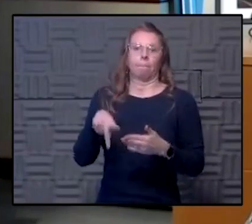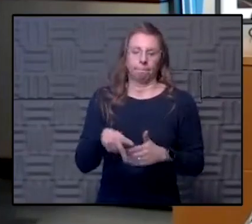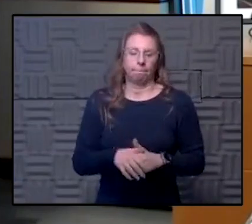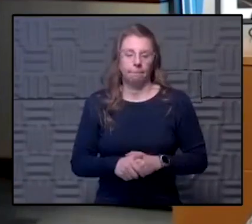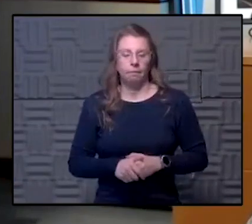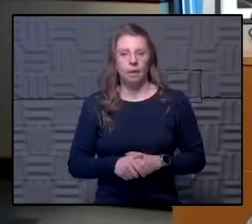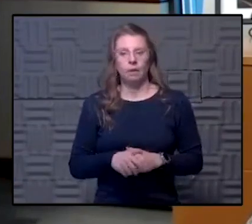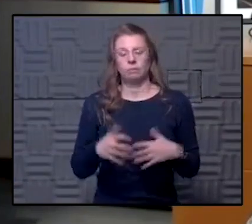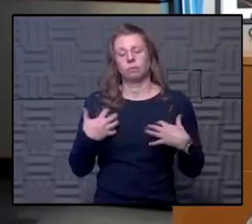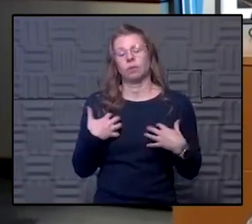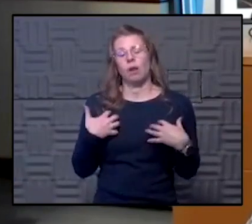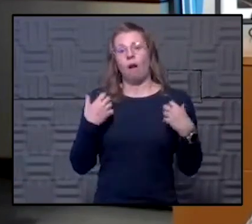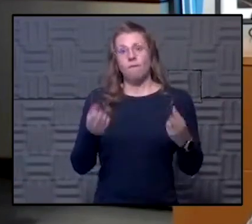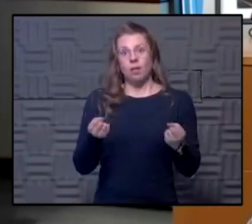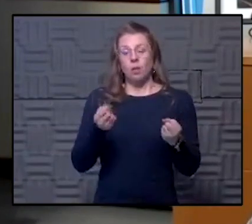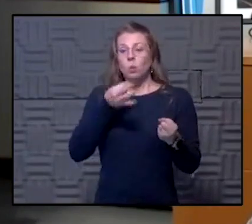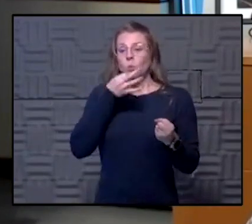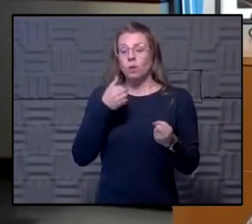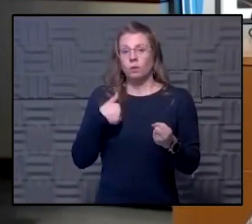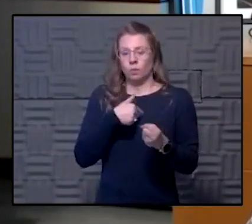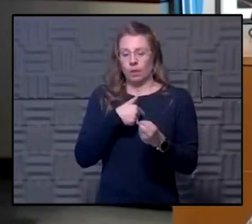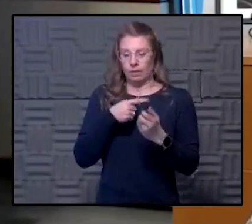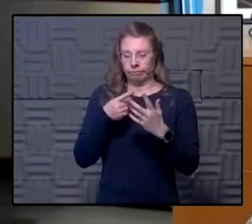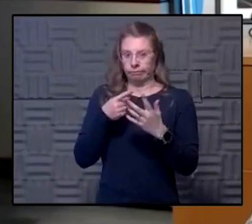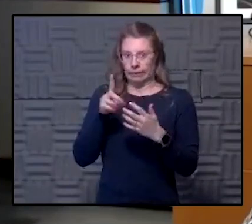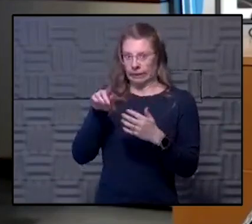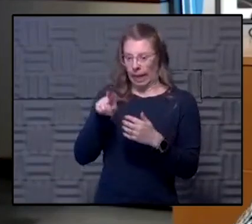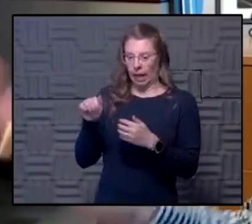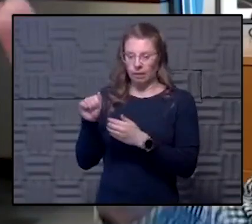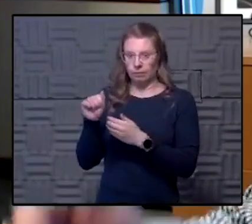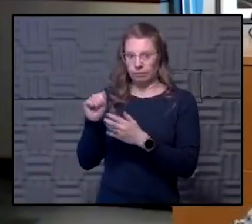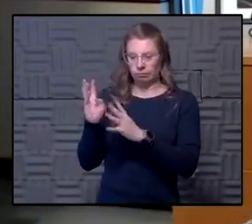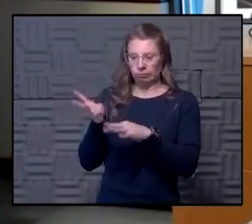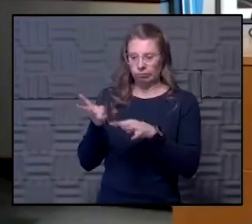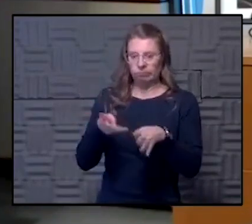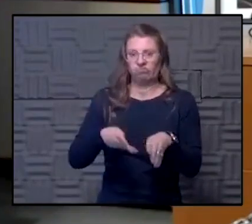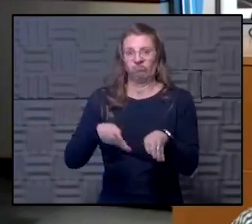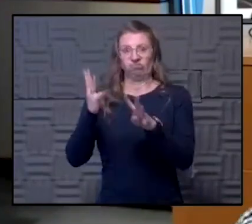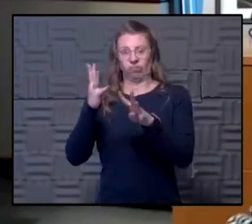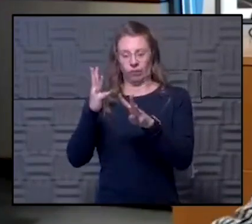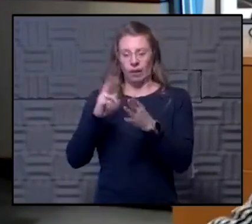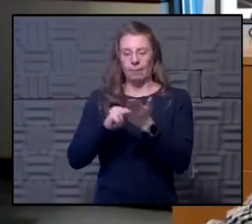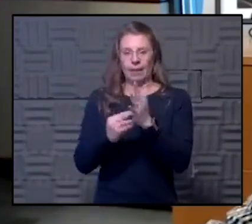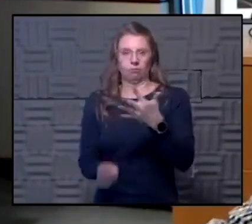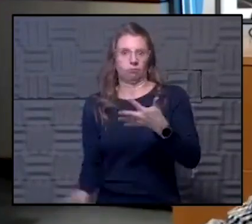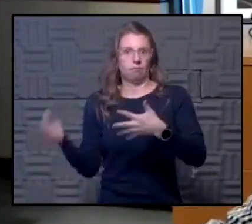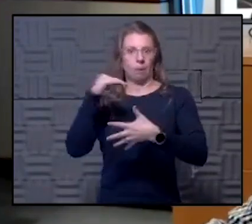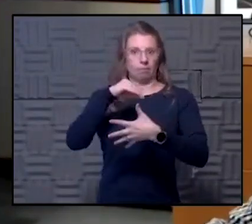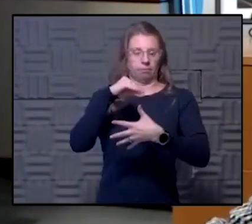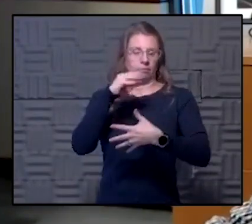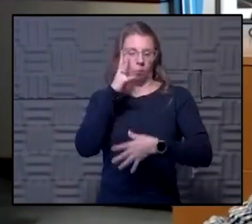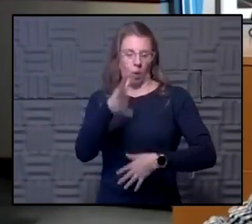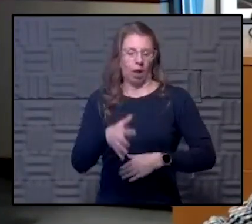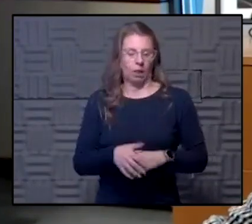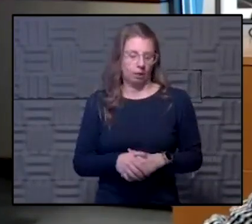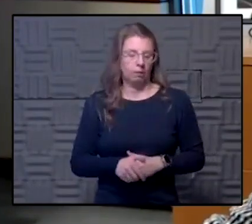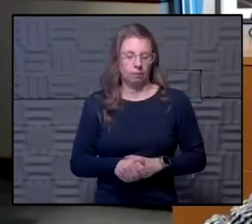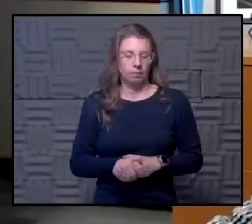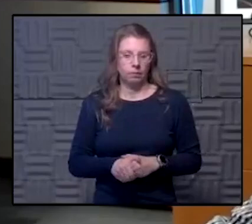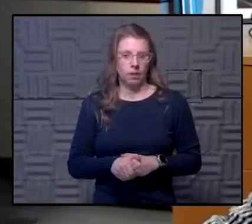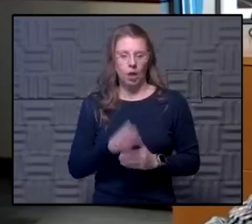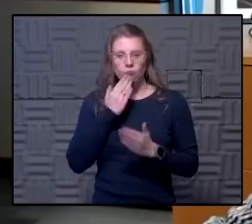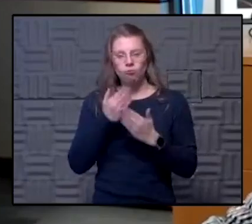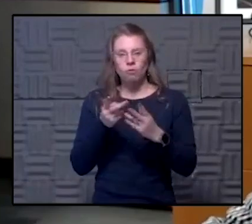lot of confidence that as soon as we get the pipeline of data coming in, then we're just going to elevate into a very, I think, a